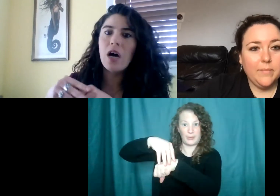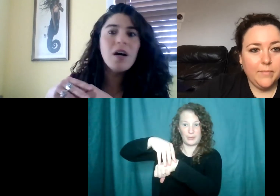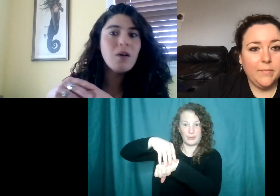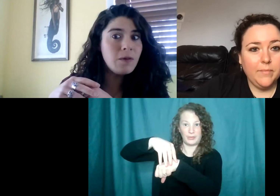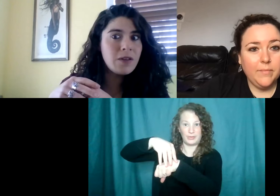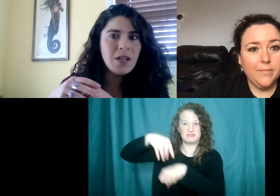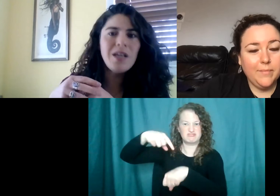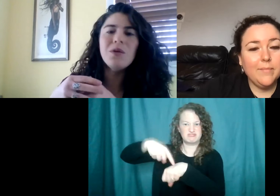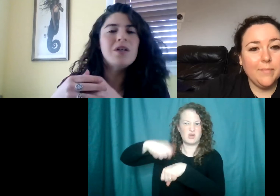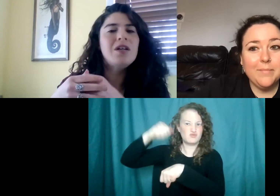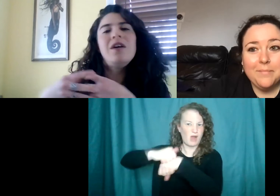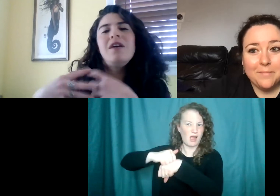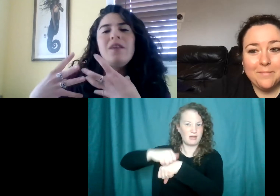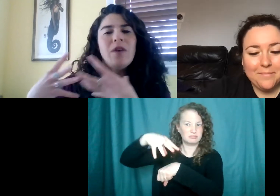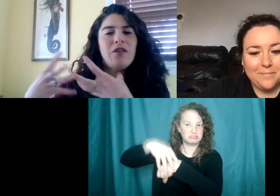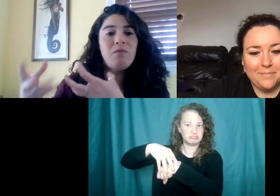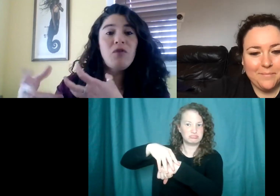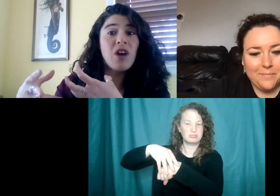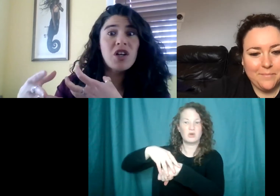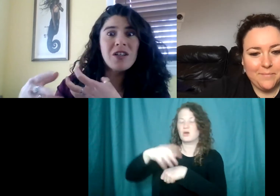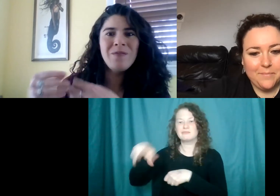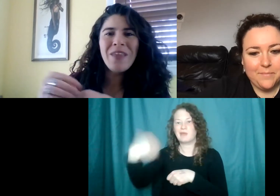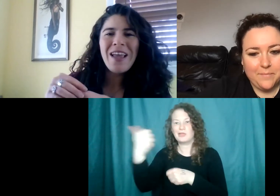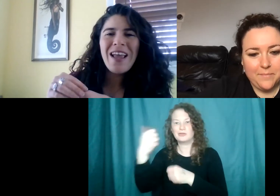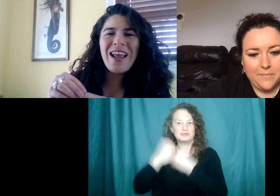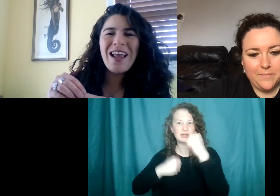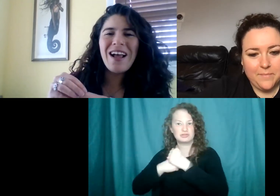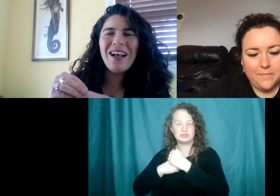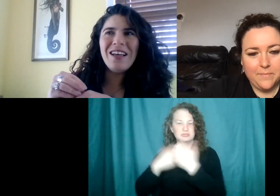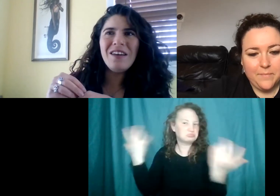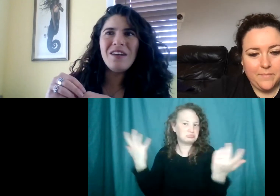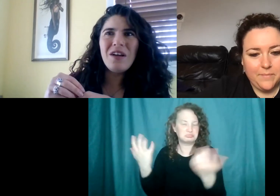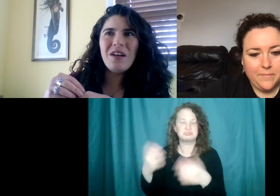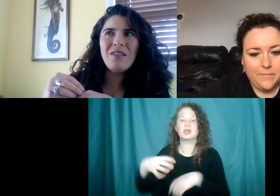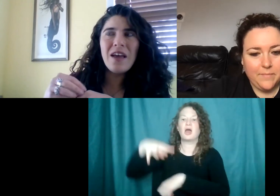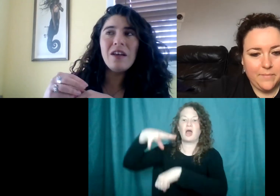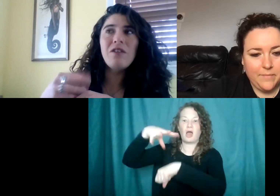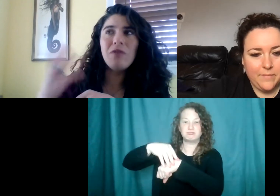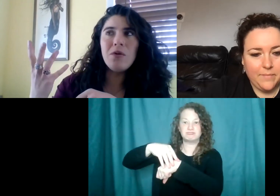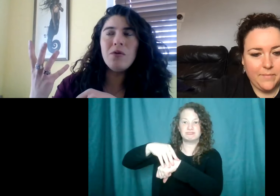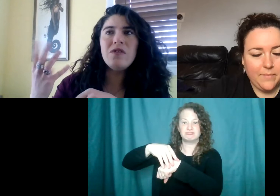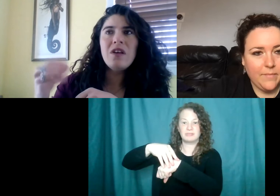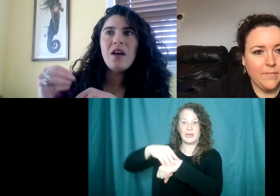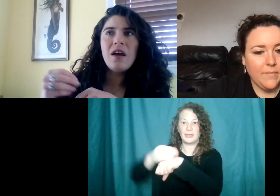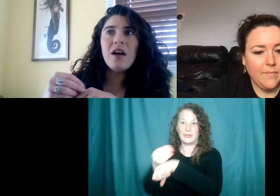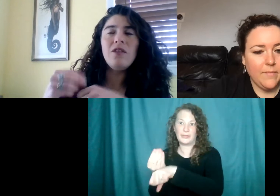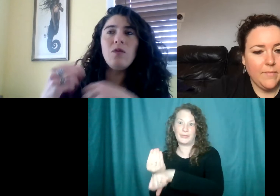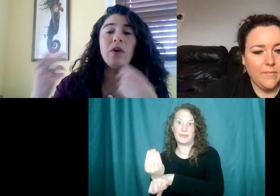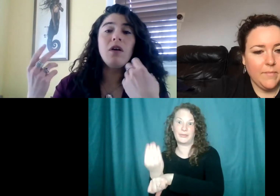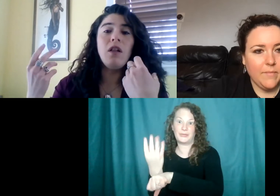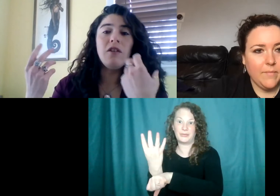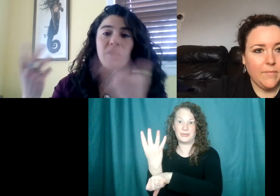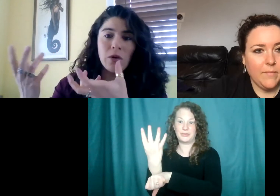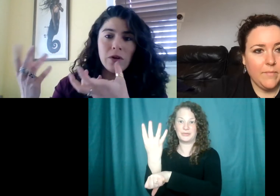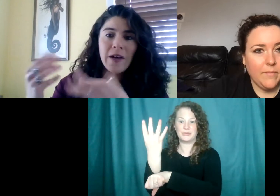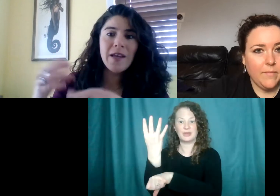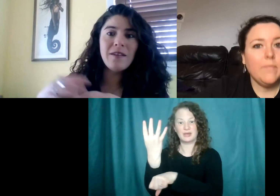a rock, hopefully, or some other structure. And then it grows as what we